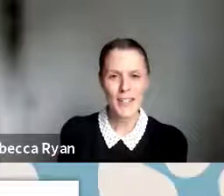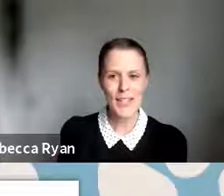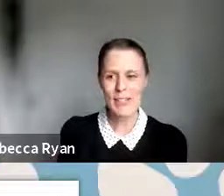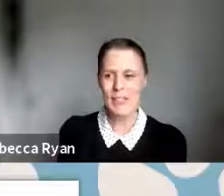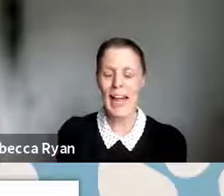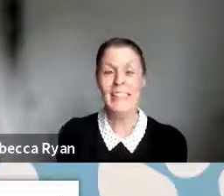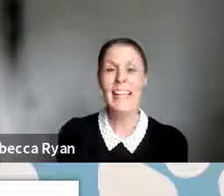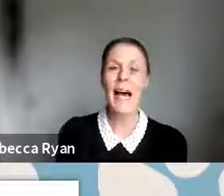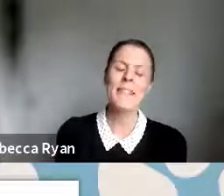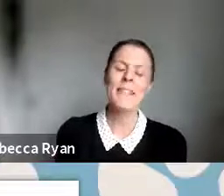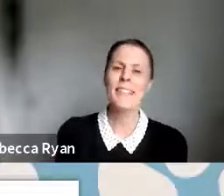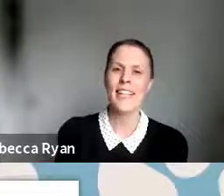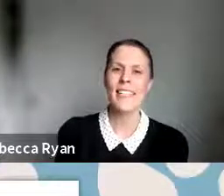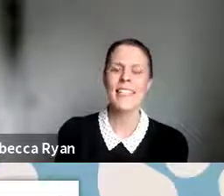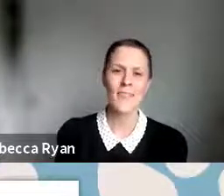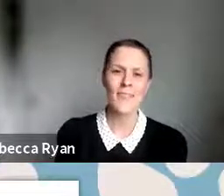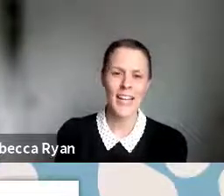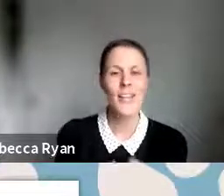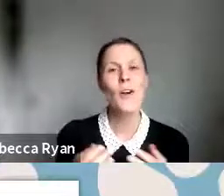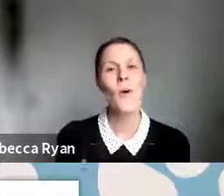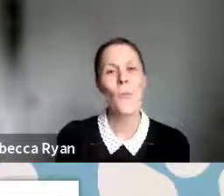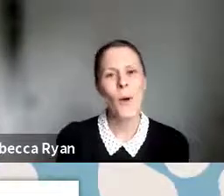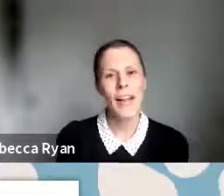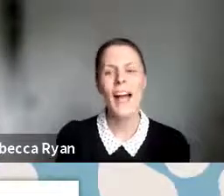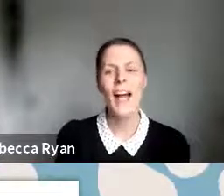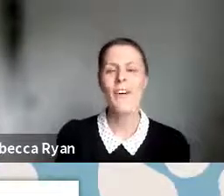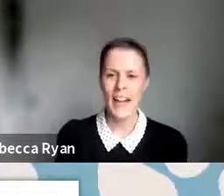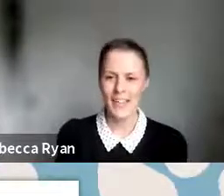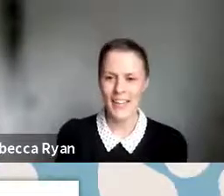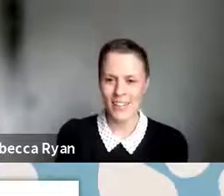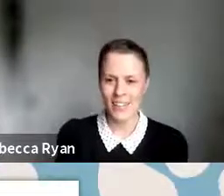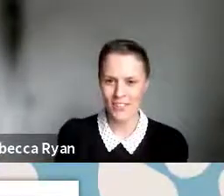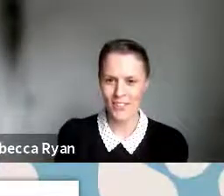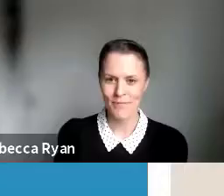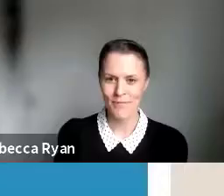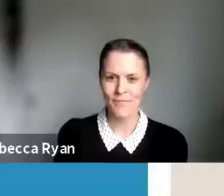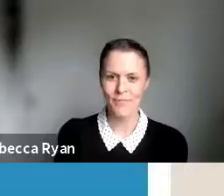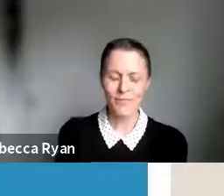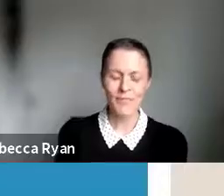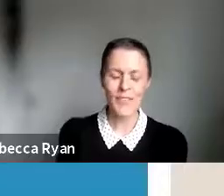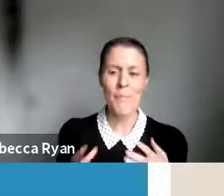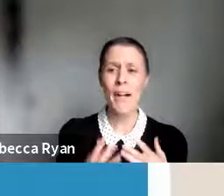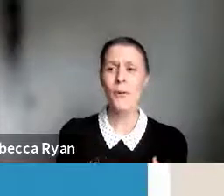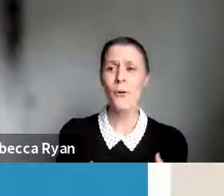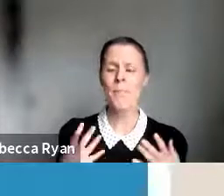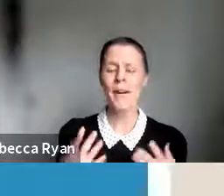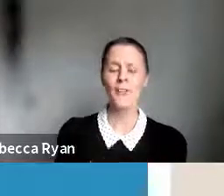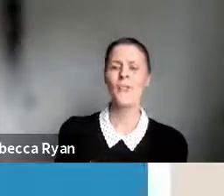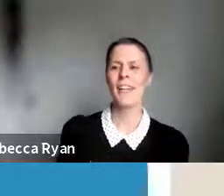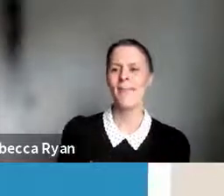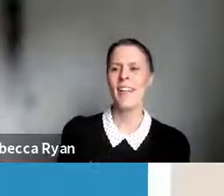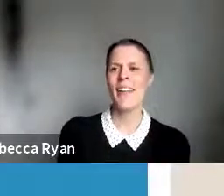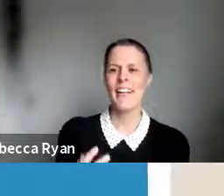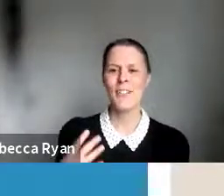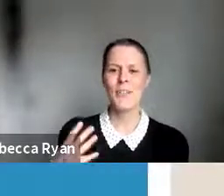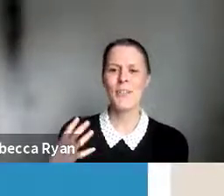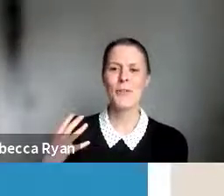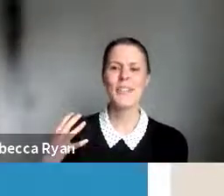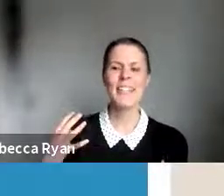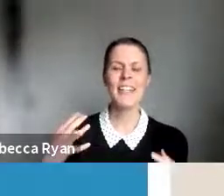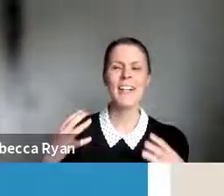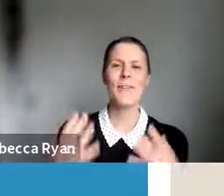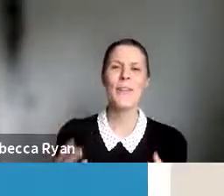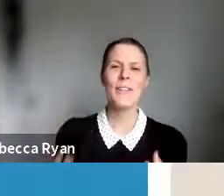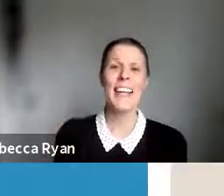the United States because it hasn't happened since 1979. Why? Vaccinations. My goal and my dream is